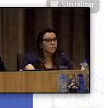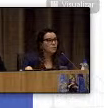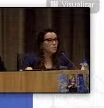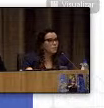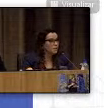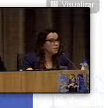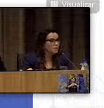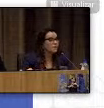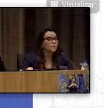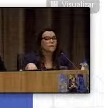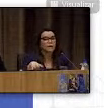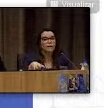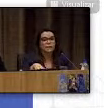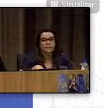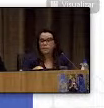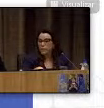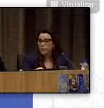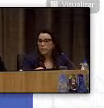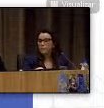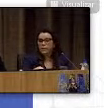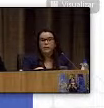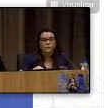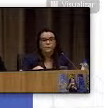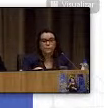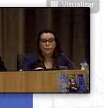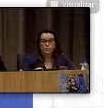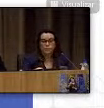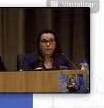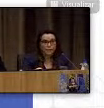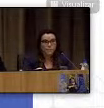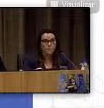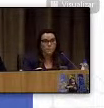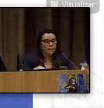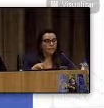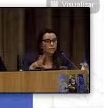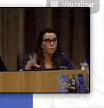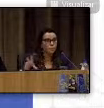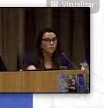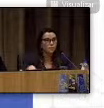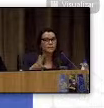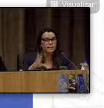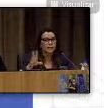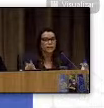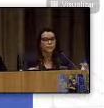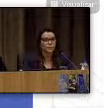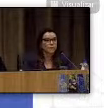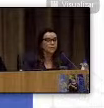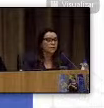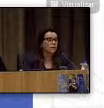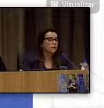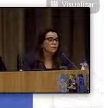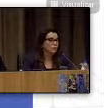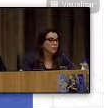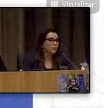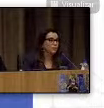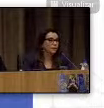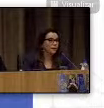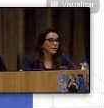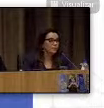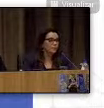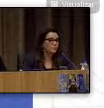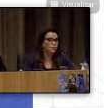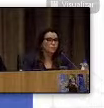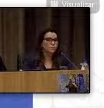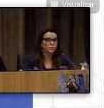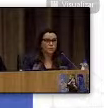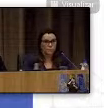was built during the pandemic, has 58 beds with 10 ICU beds. So the